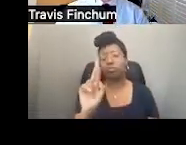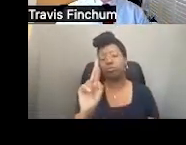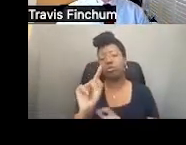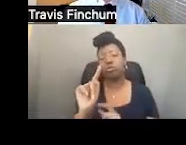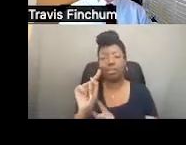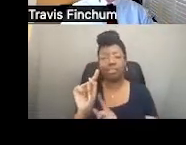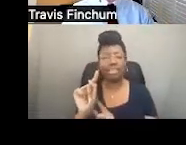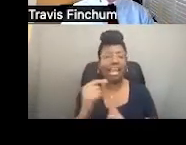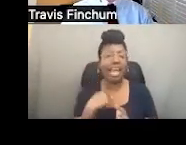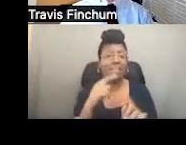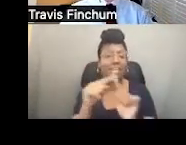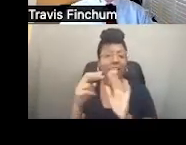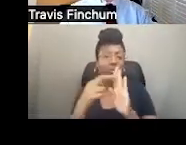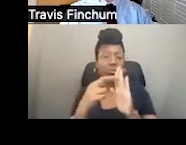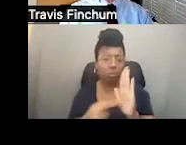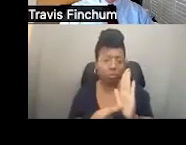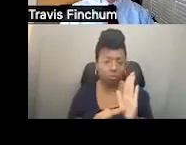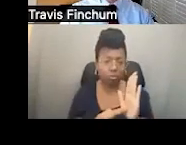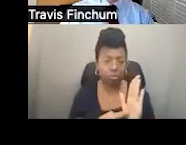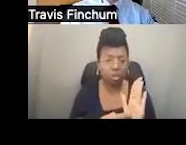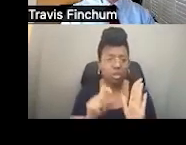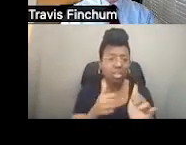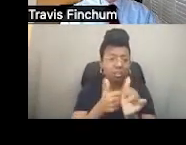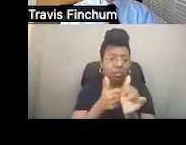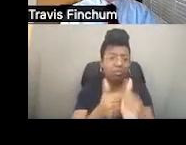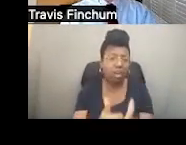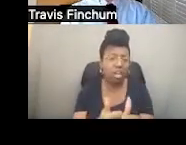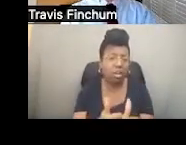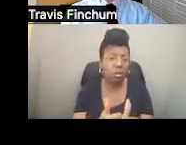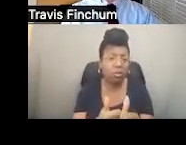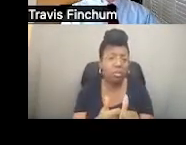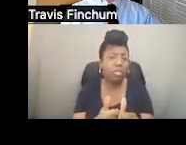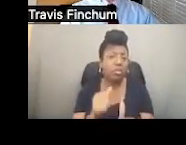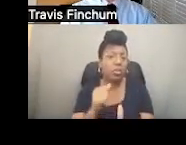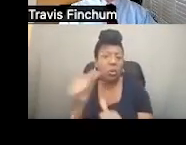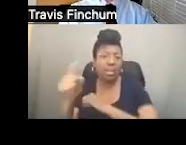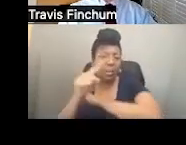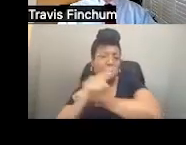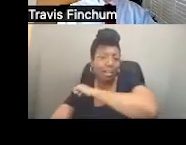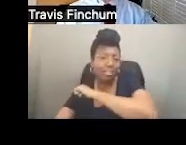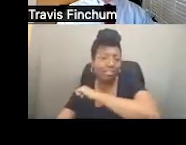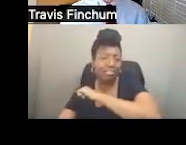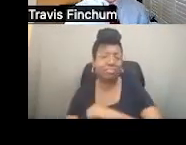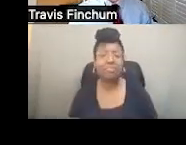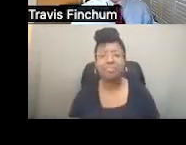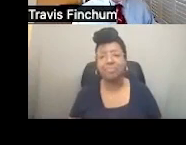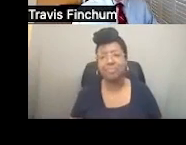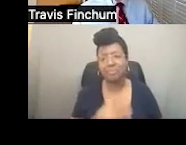to fall into one of the exceptions in order to not be counted toward the SSI and the Medicaid